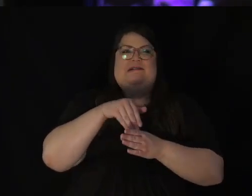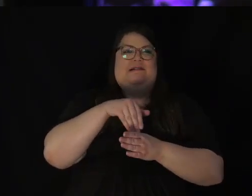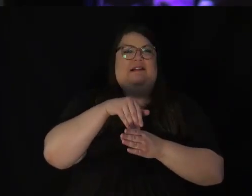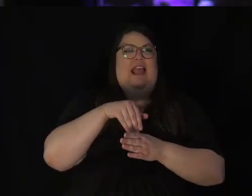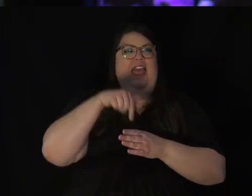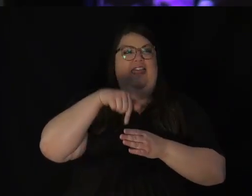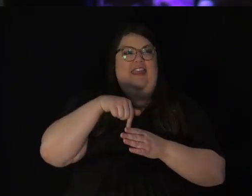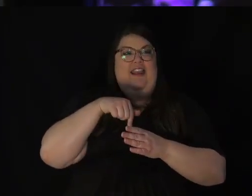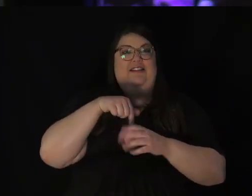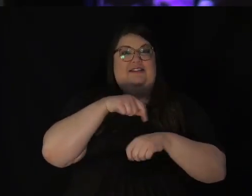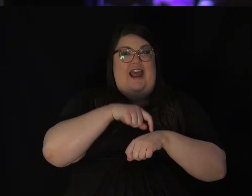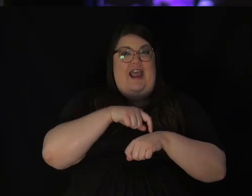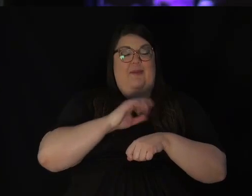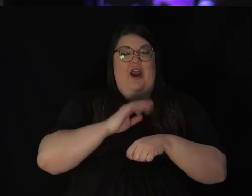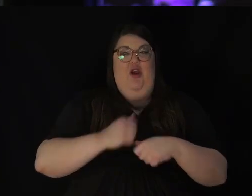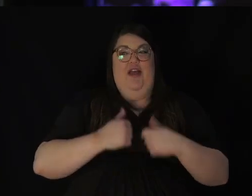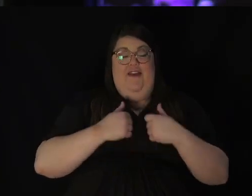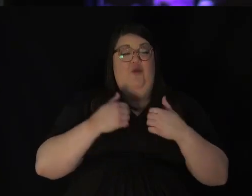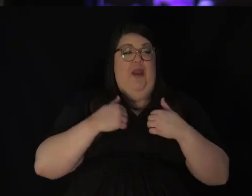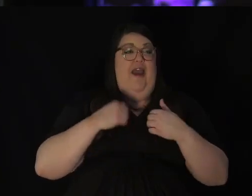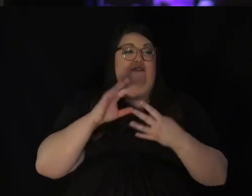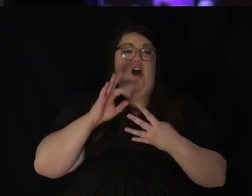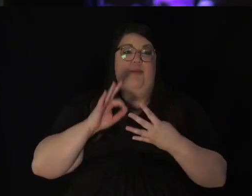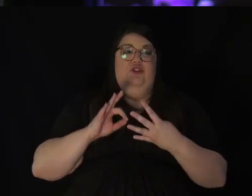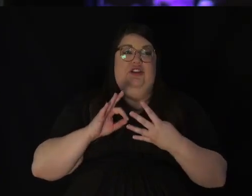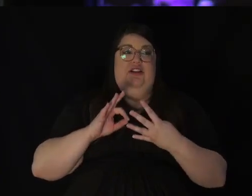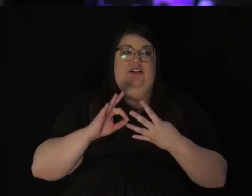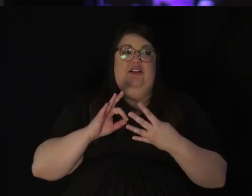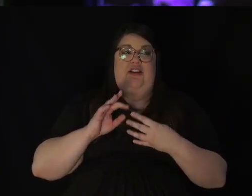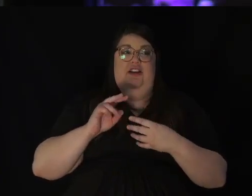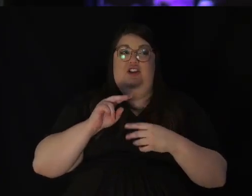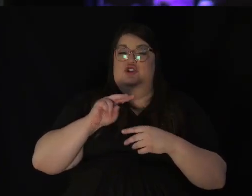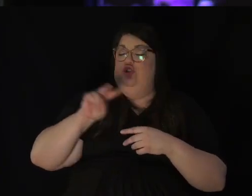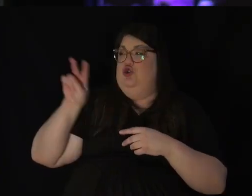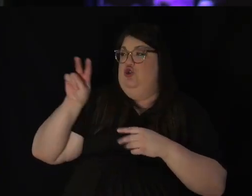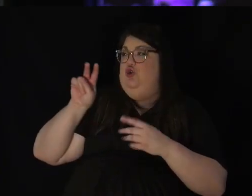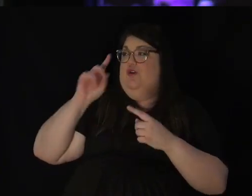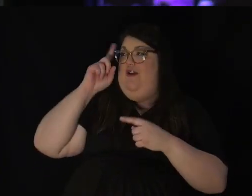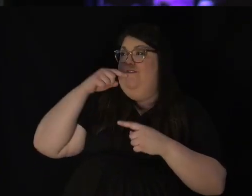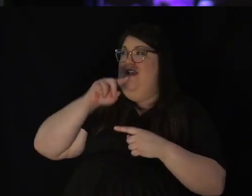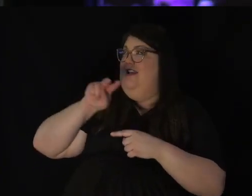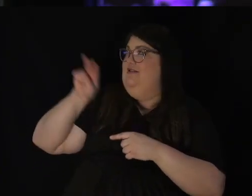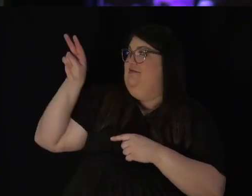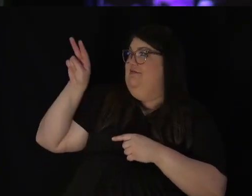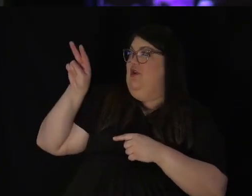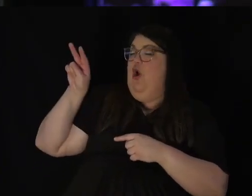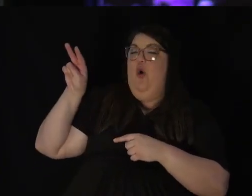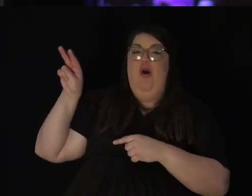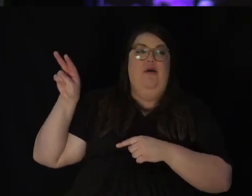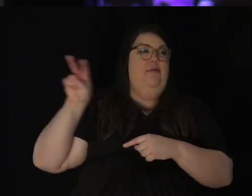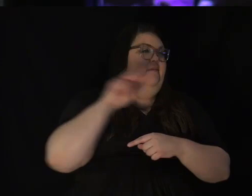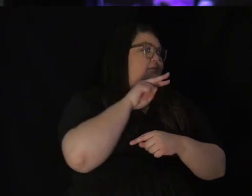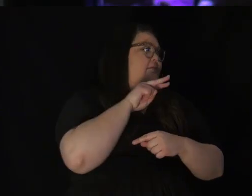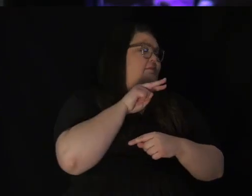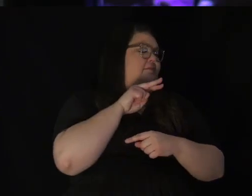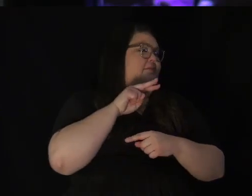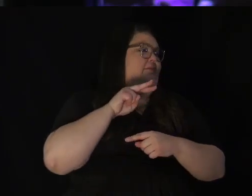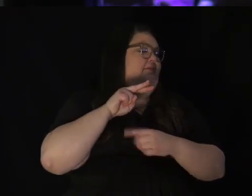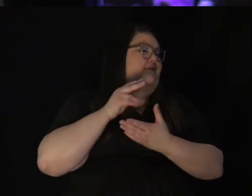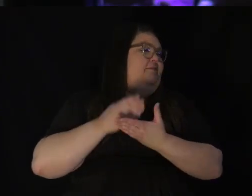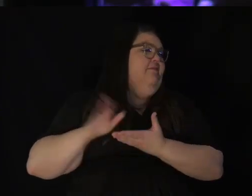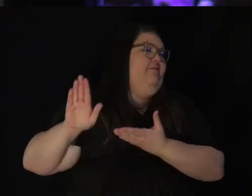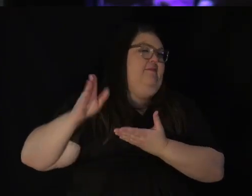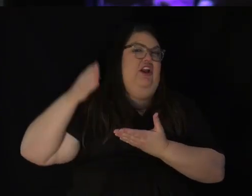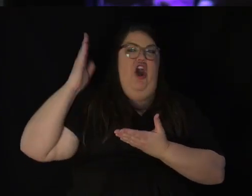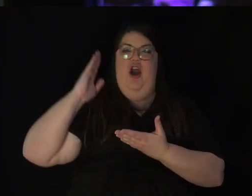life, we have a choice to either face God or turn our back away from